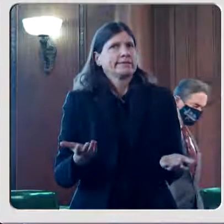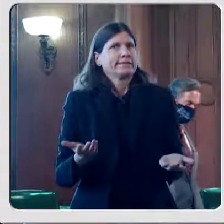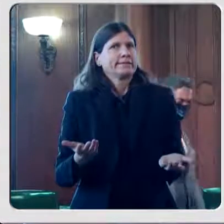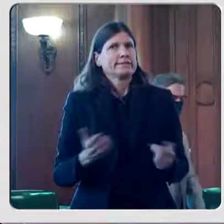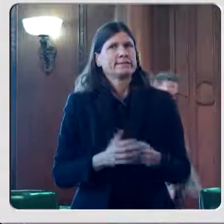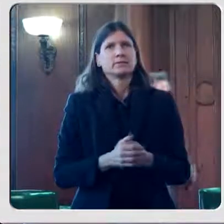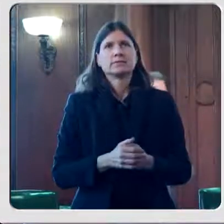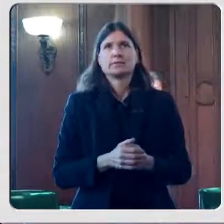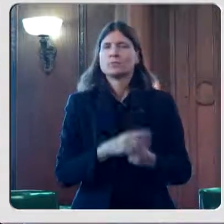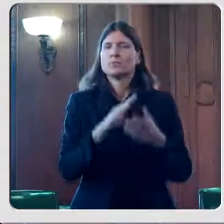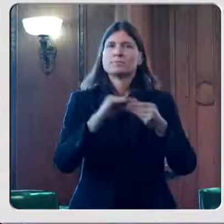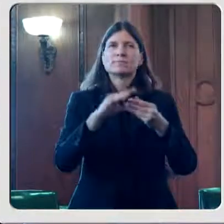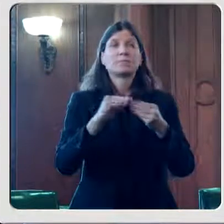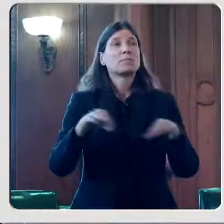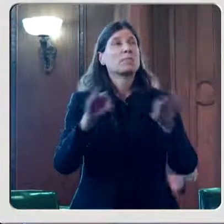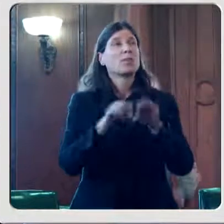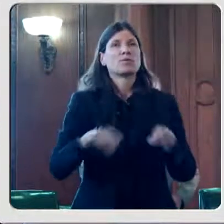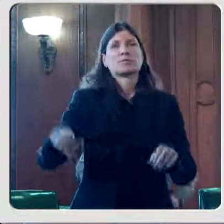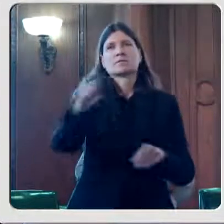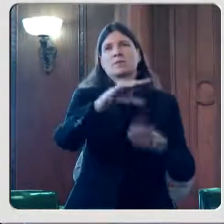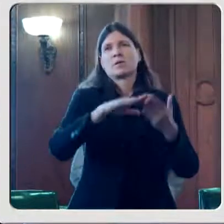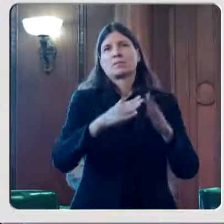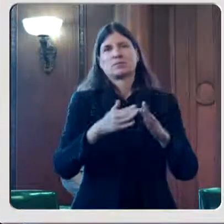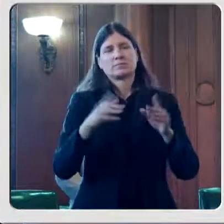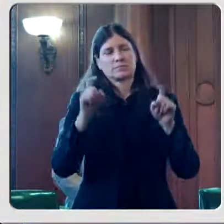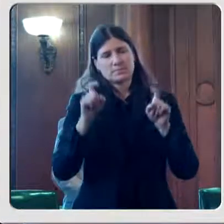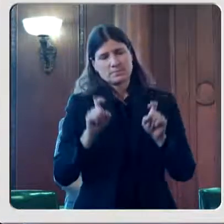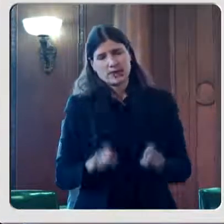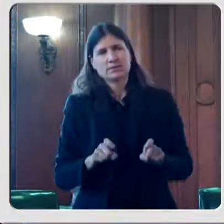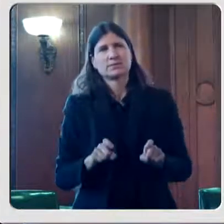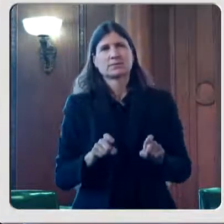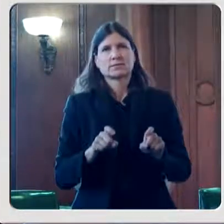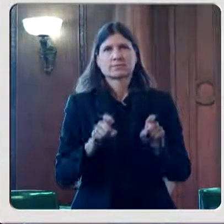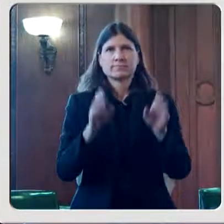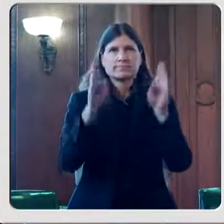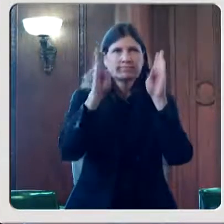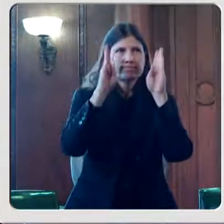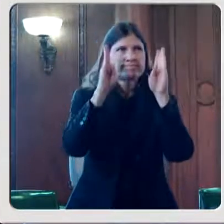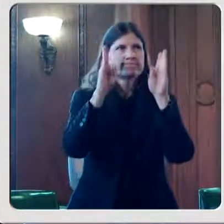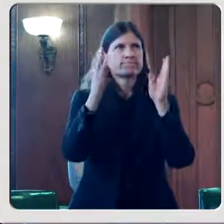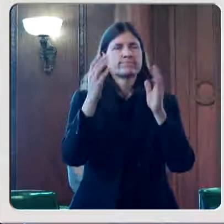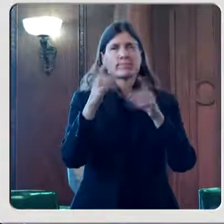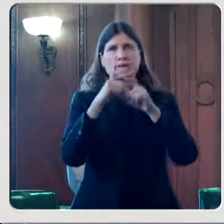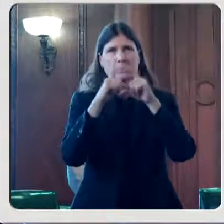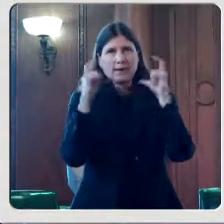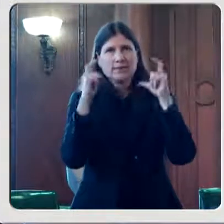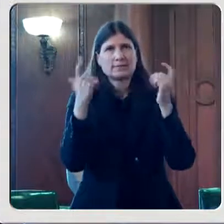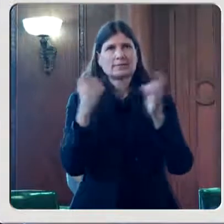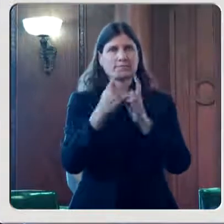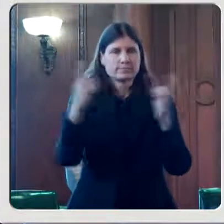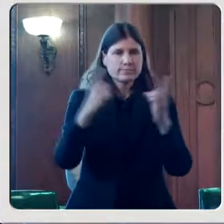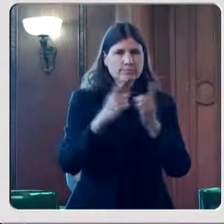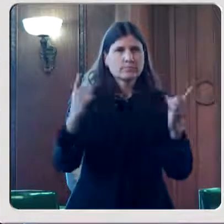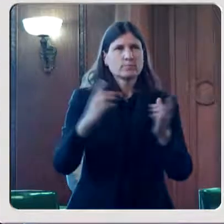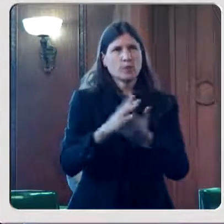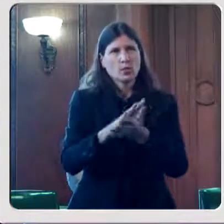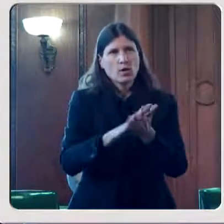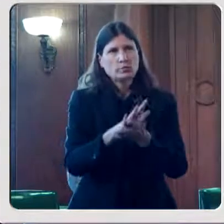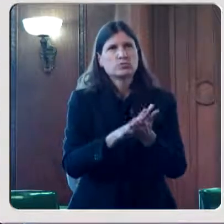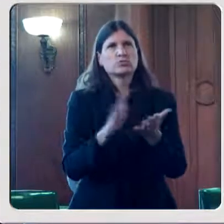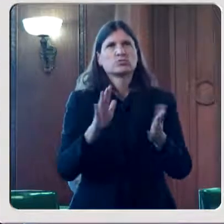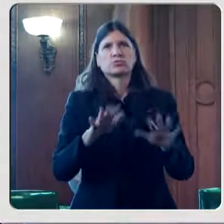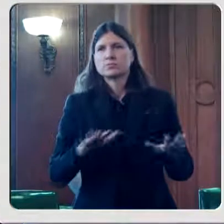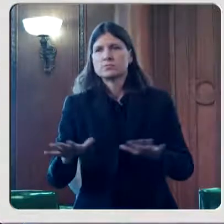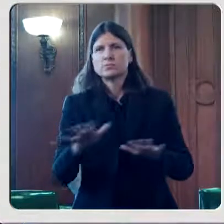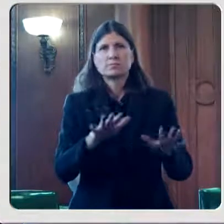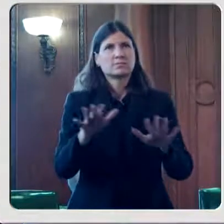just continue to maintain our caution, to adhere to our public health guidelines that are effective against any of the